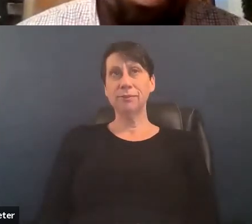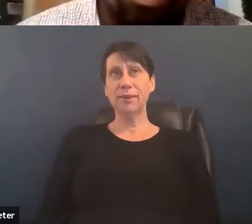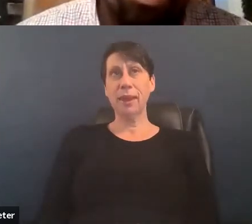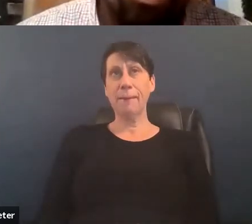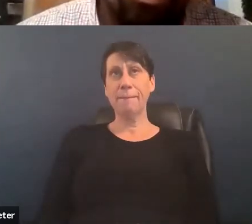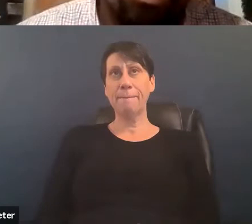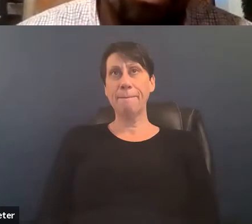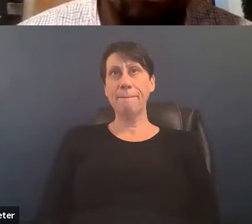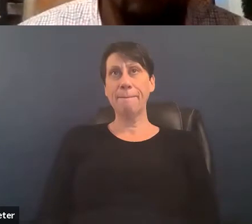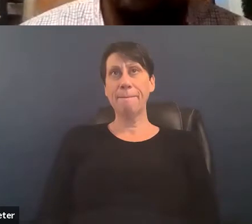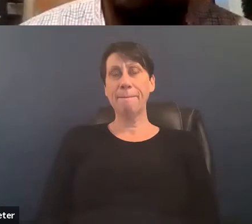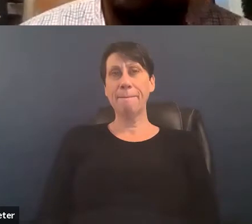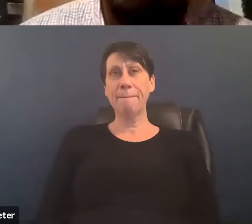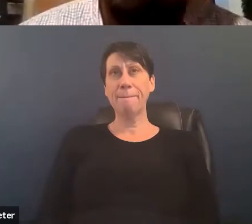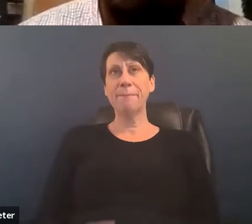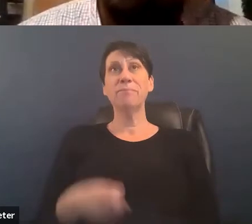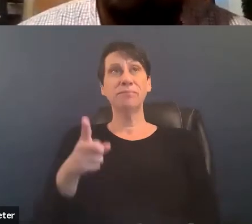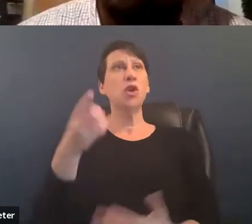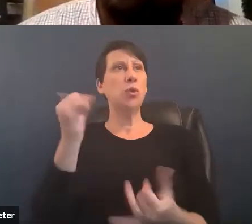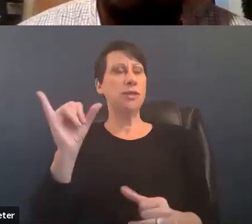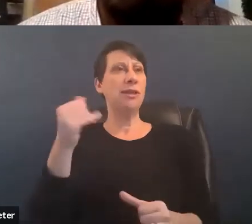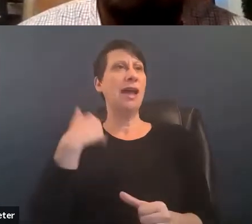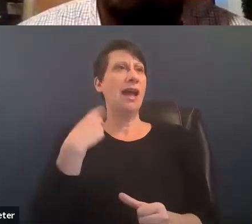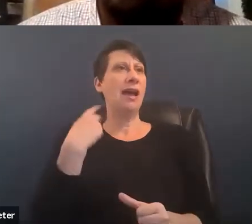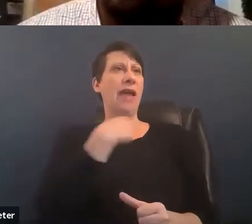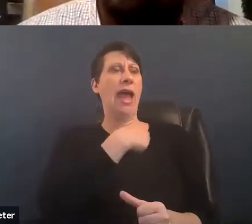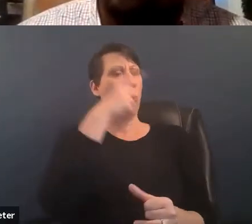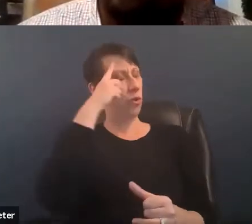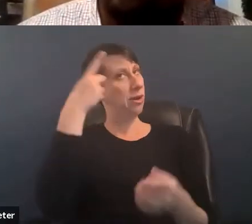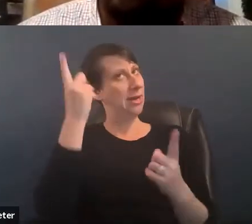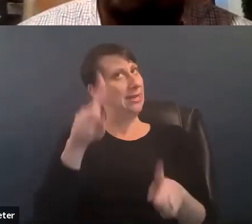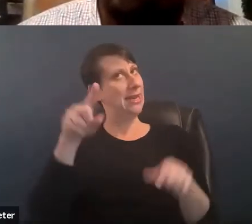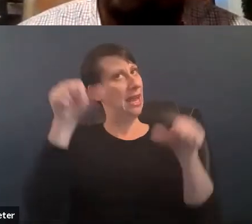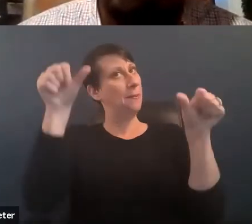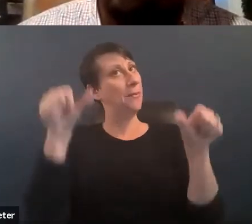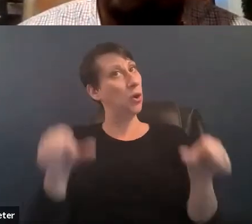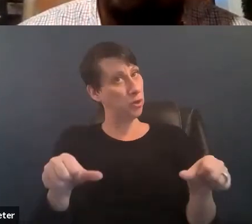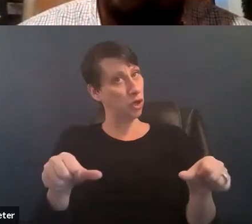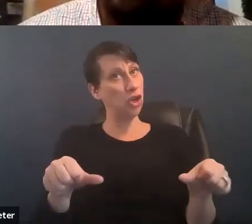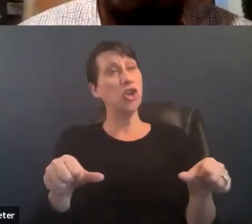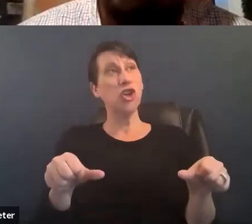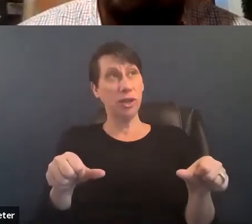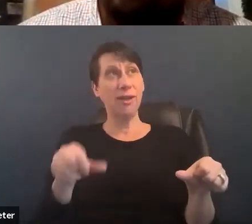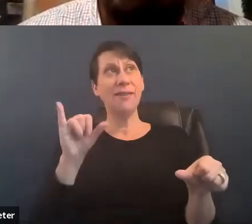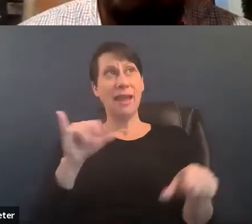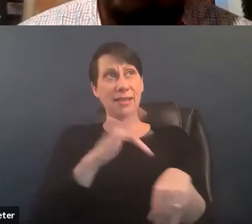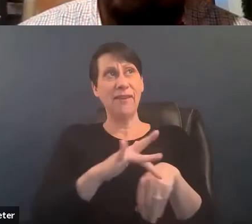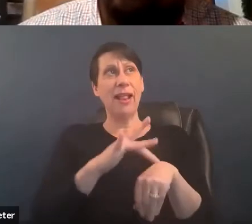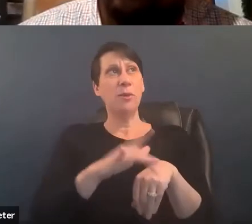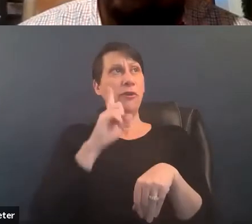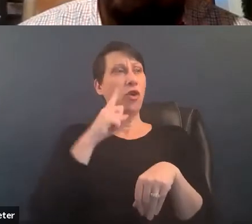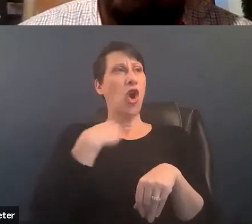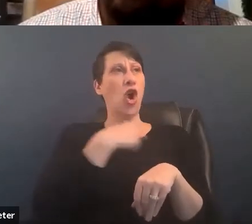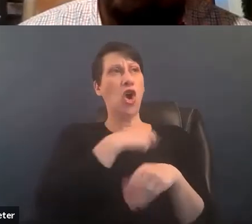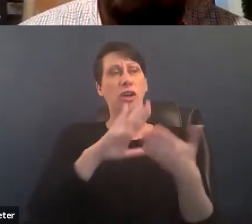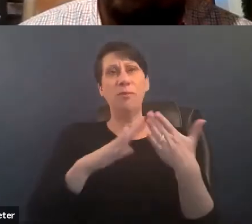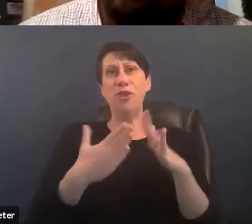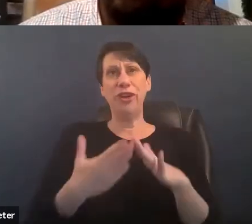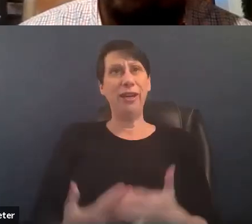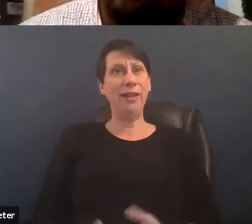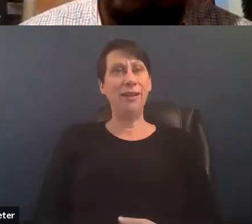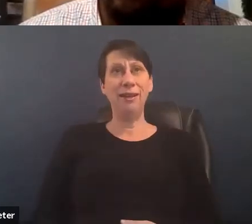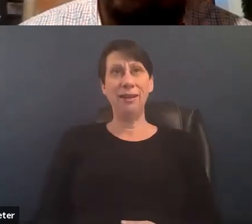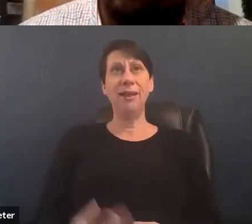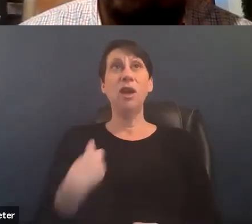We still have our consent posters that we have readily available for our community. We're always coming up